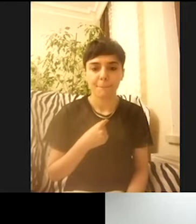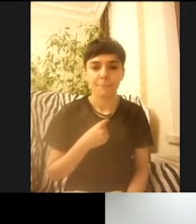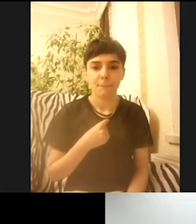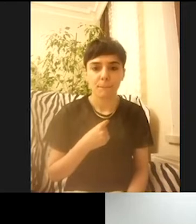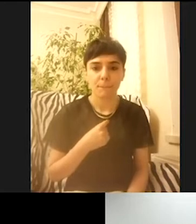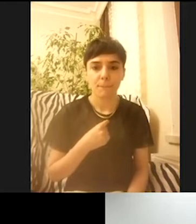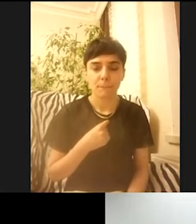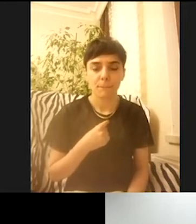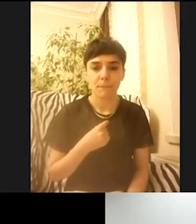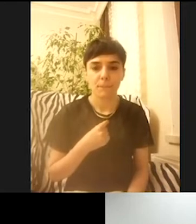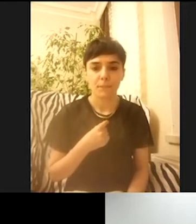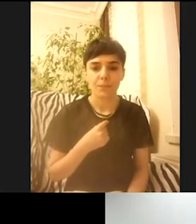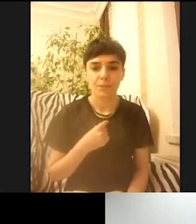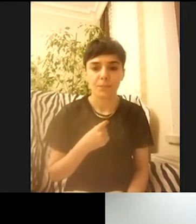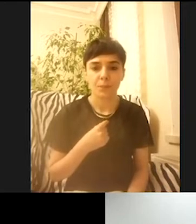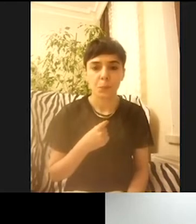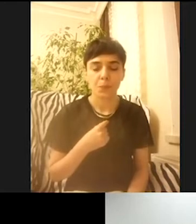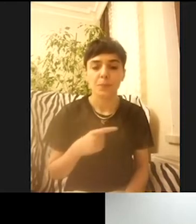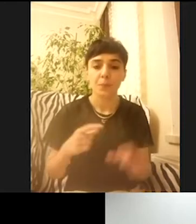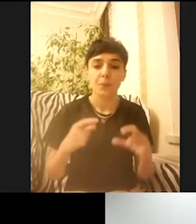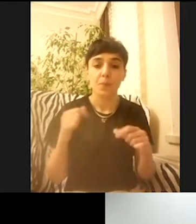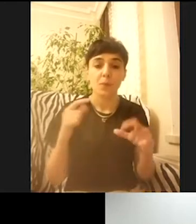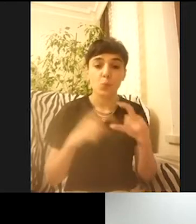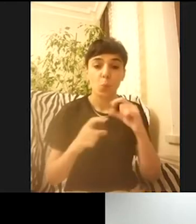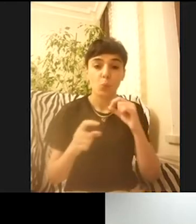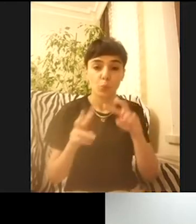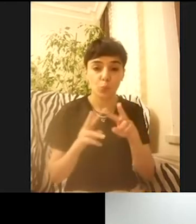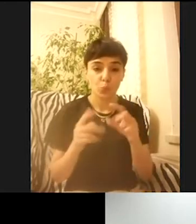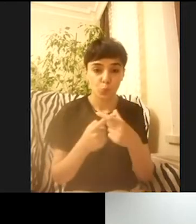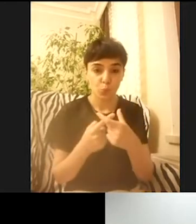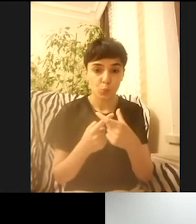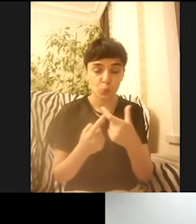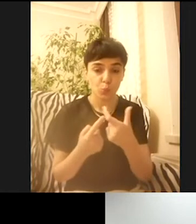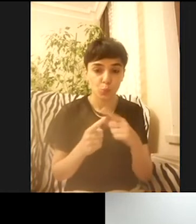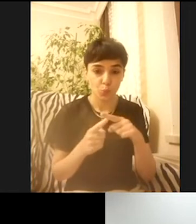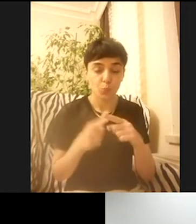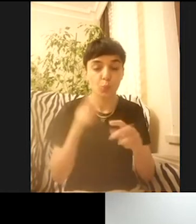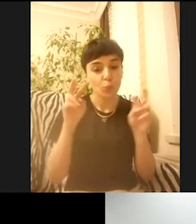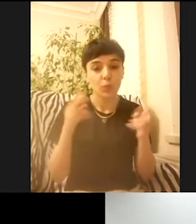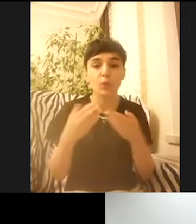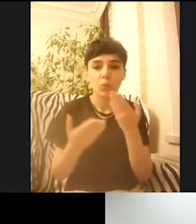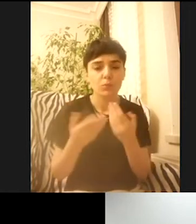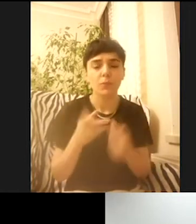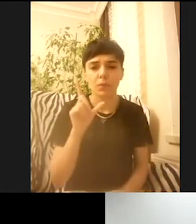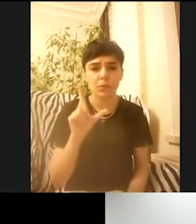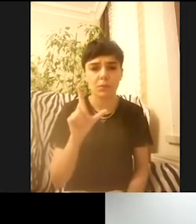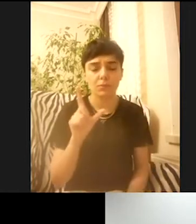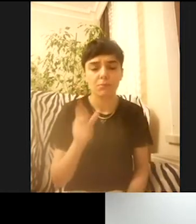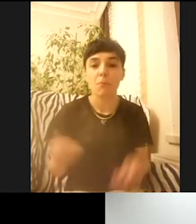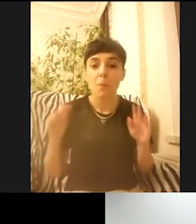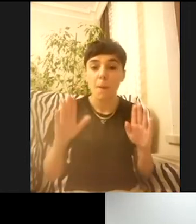to a simple solution. So when I'm hearing this, and Beren has already mentioned